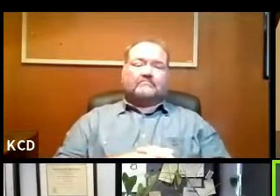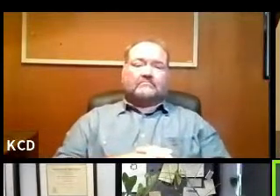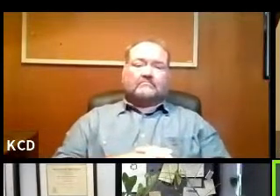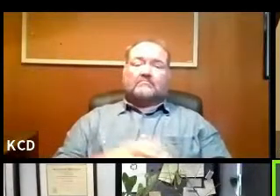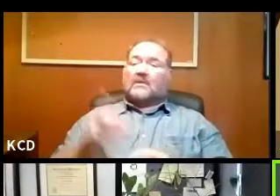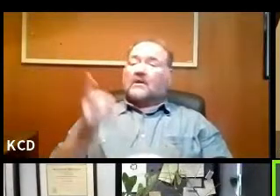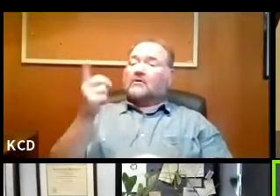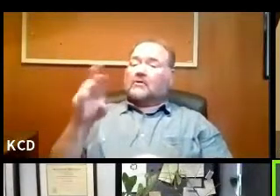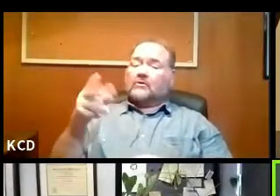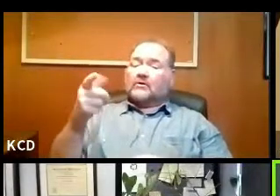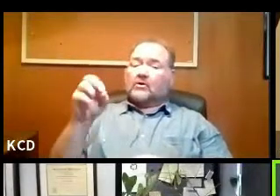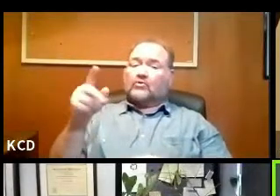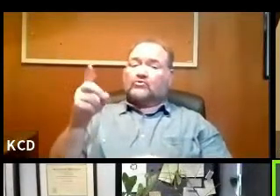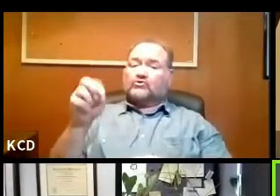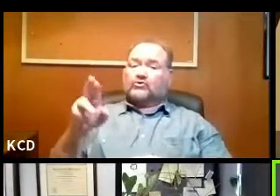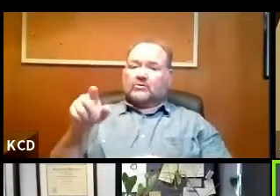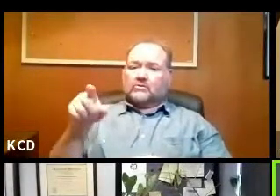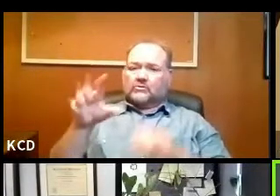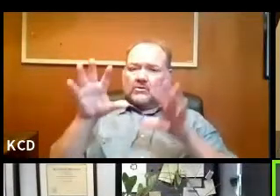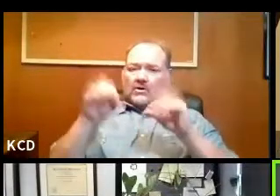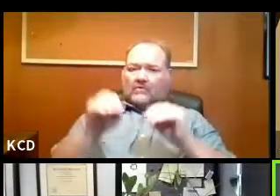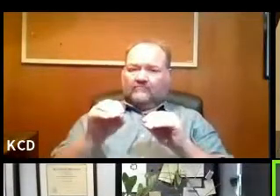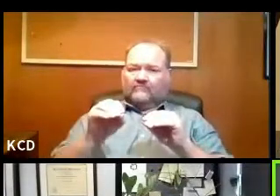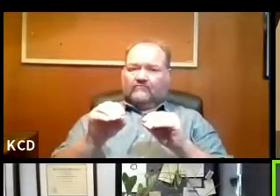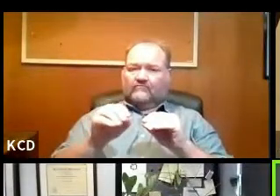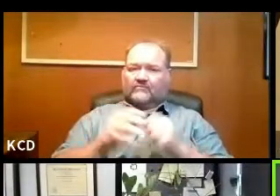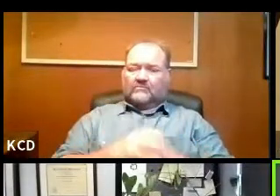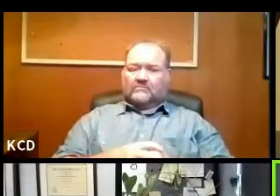Dr. Goetzer, you're off.